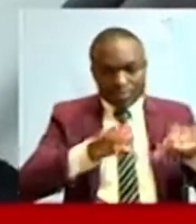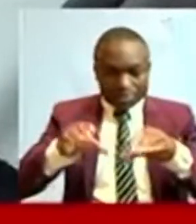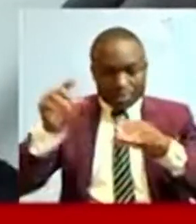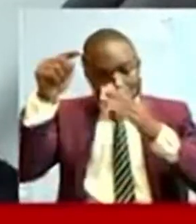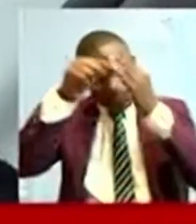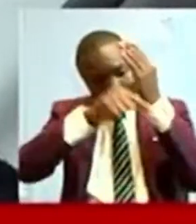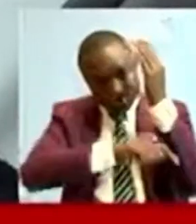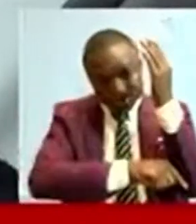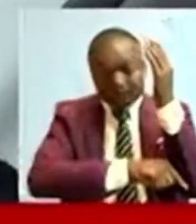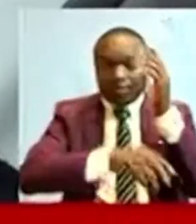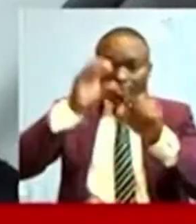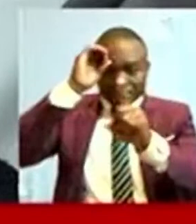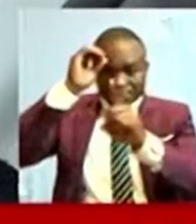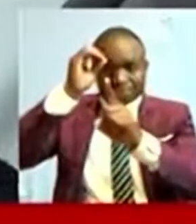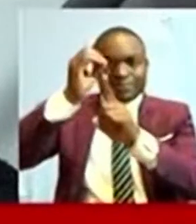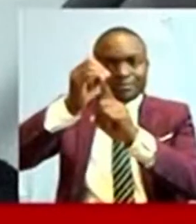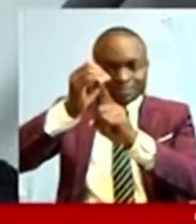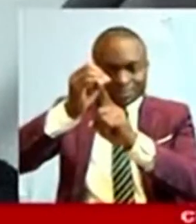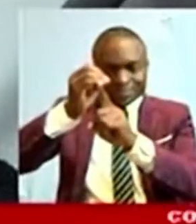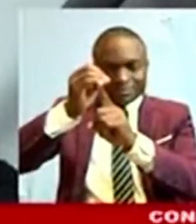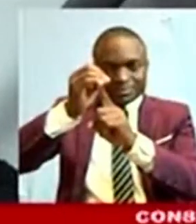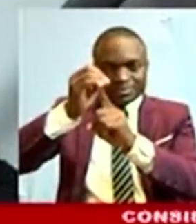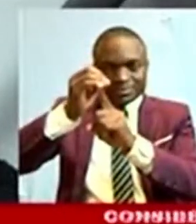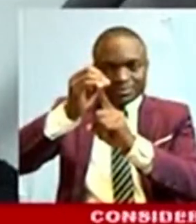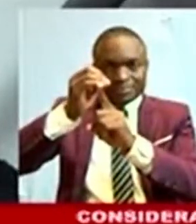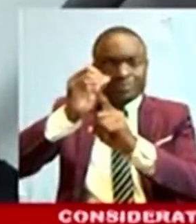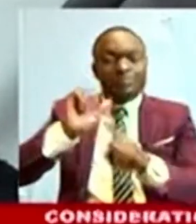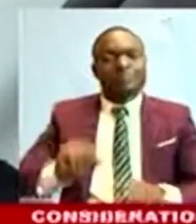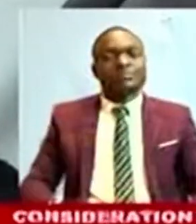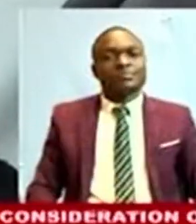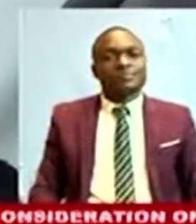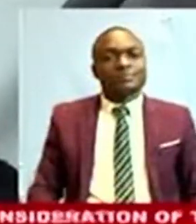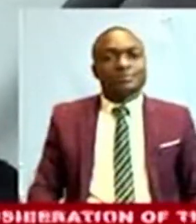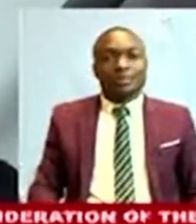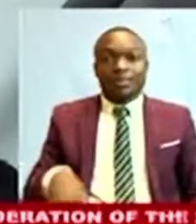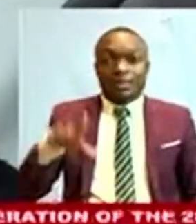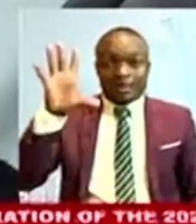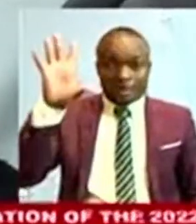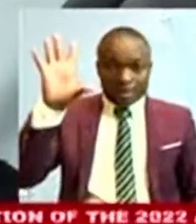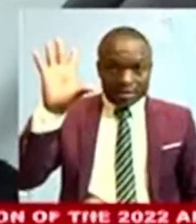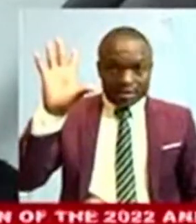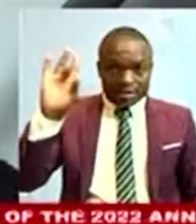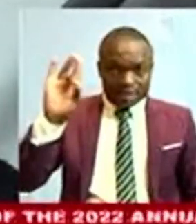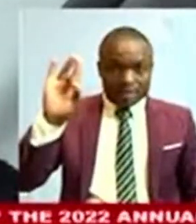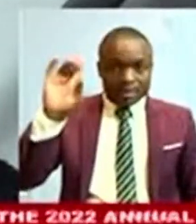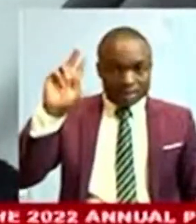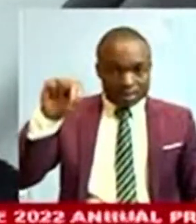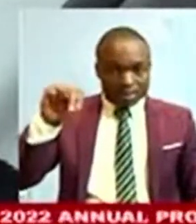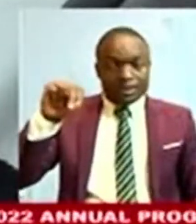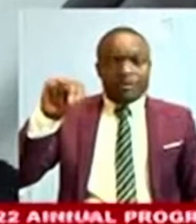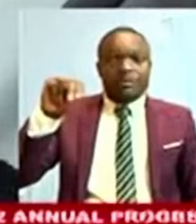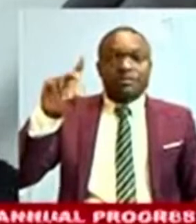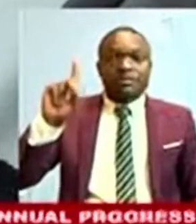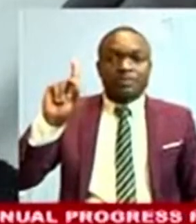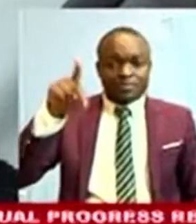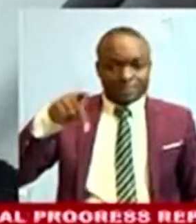the targets in the 8th NDP to improve on child survival